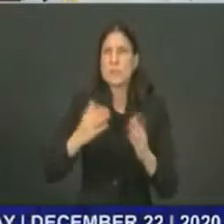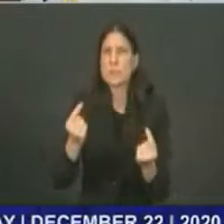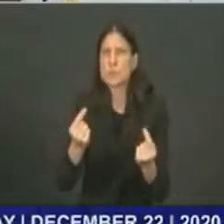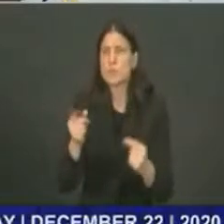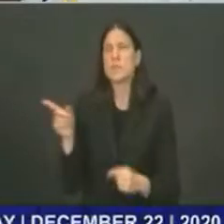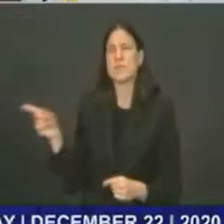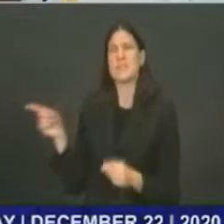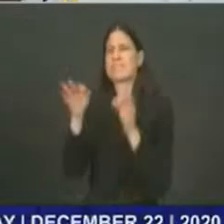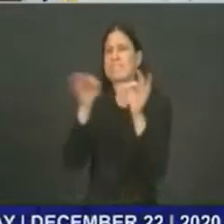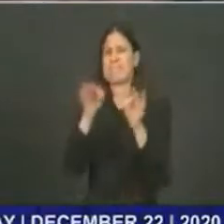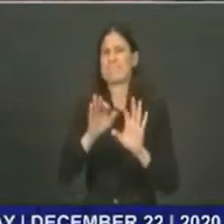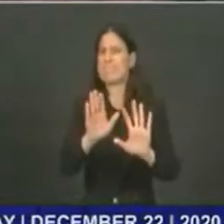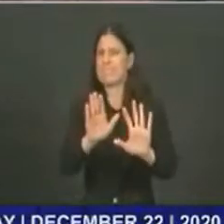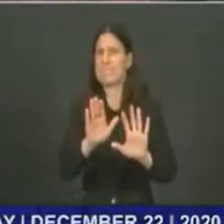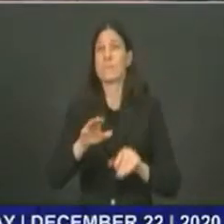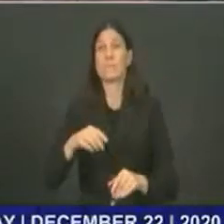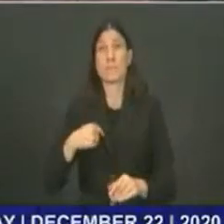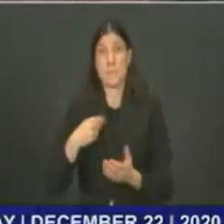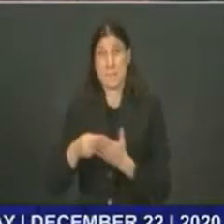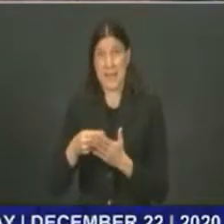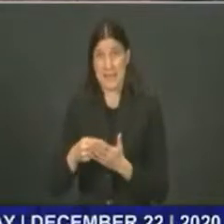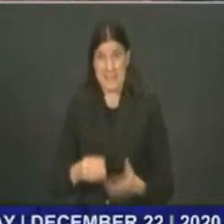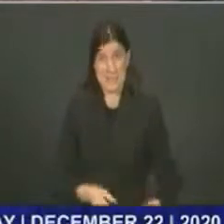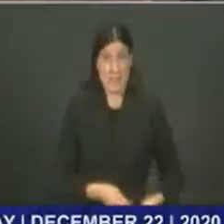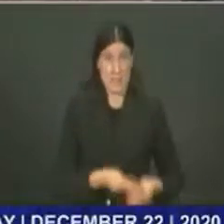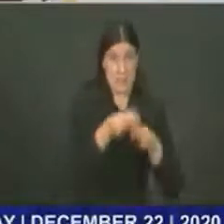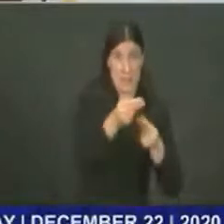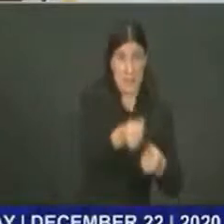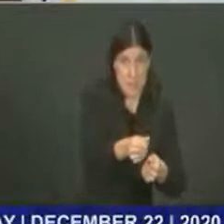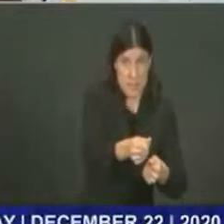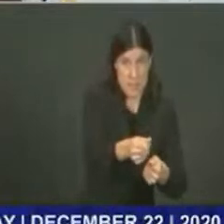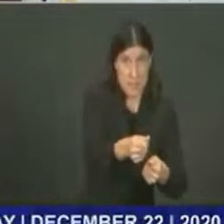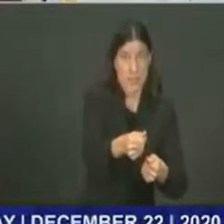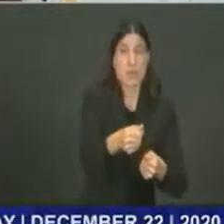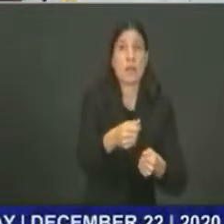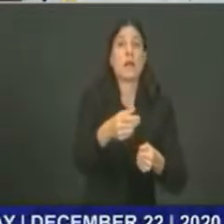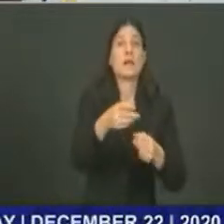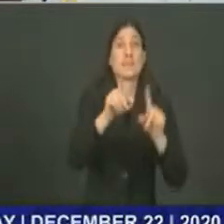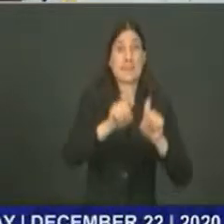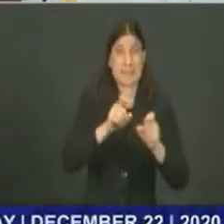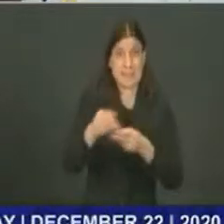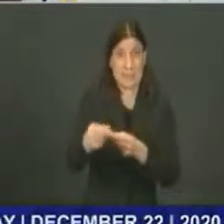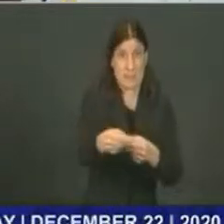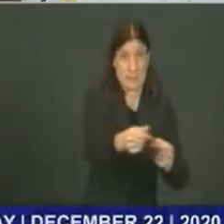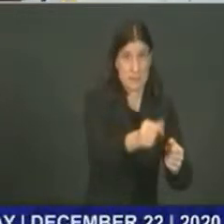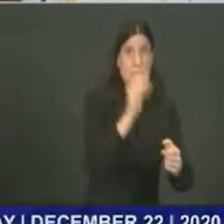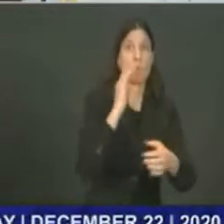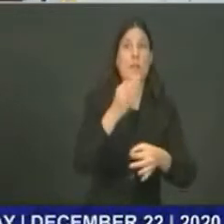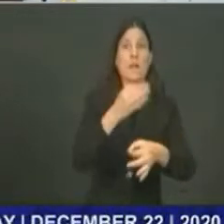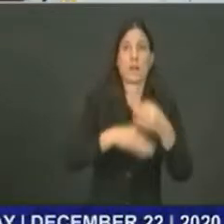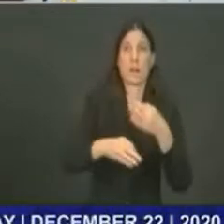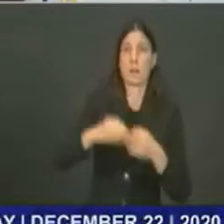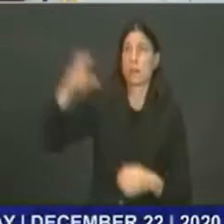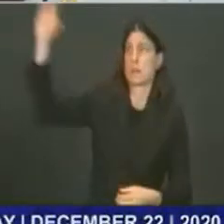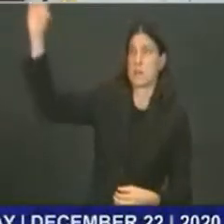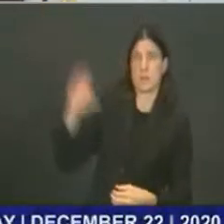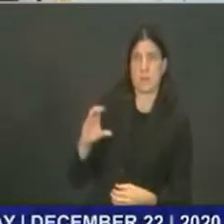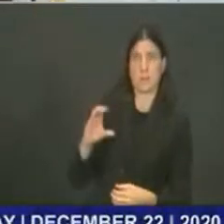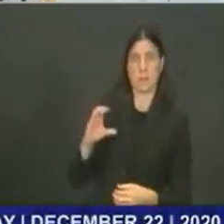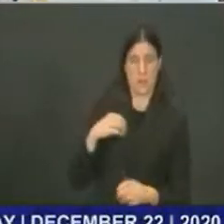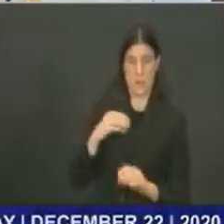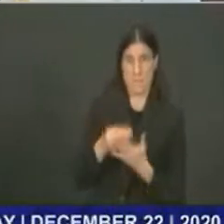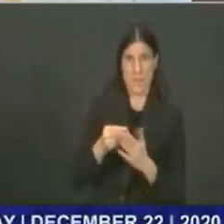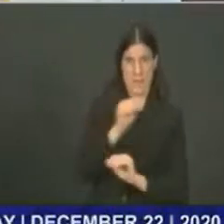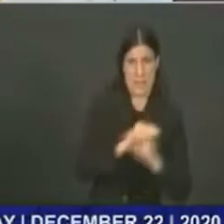state or local aid. What's that going to mean? It's a little too soon to tell. Another couple of weeks, we'll be able to get a more